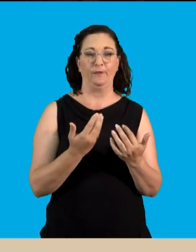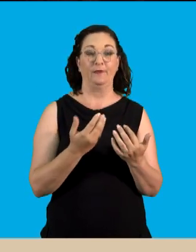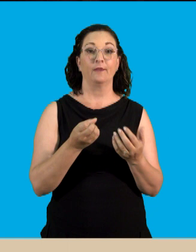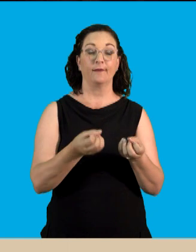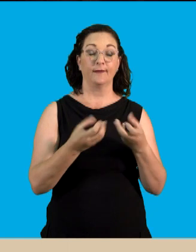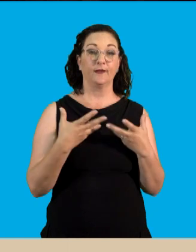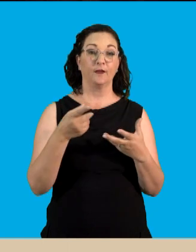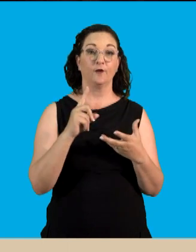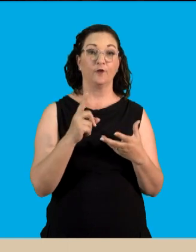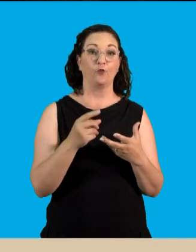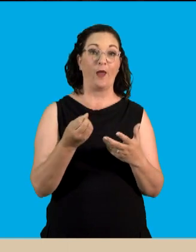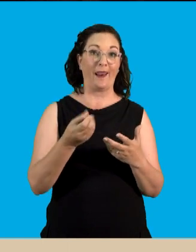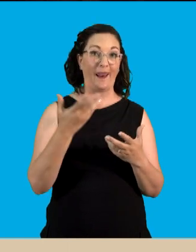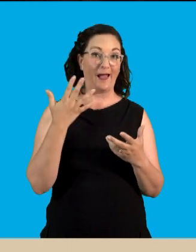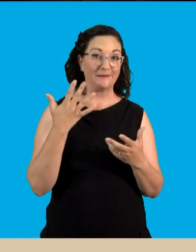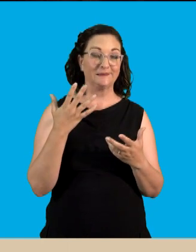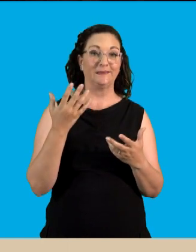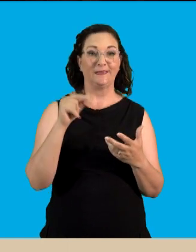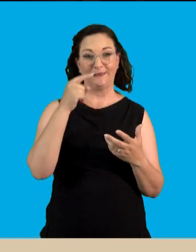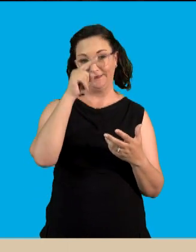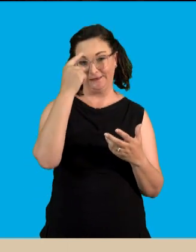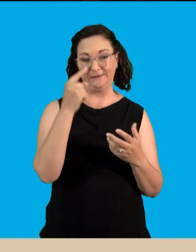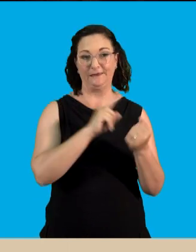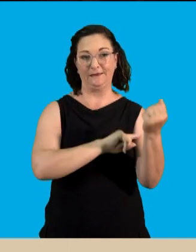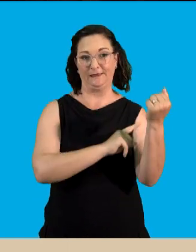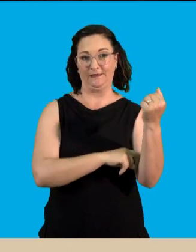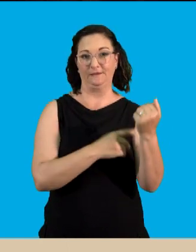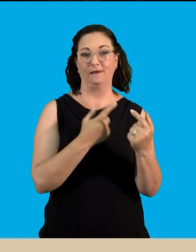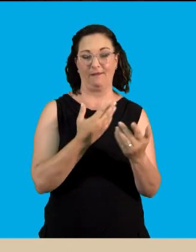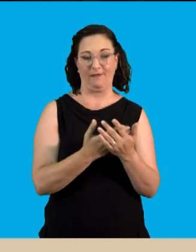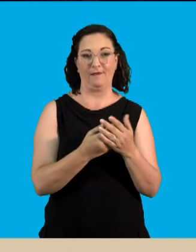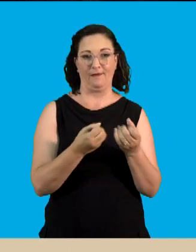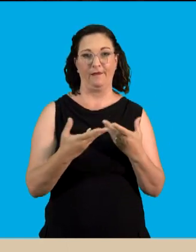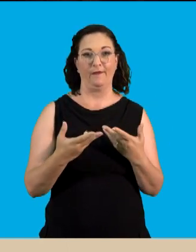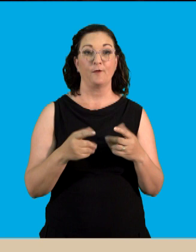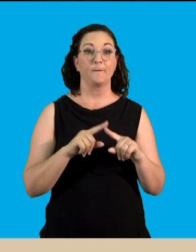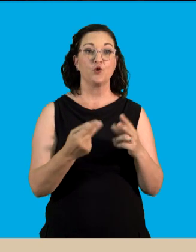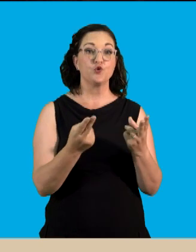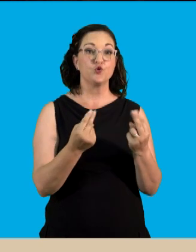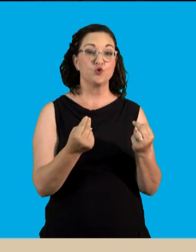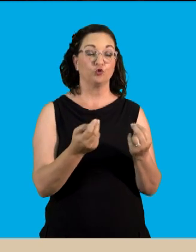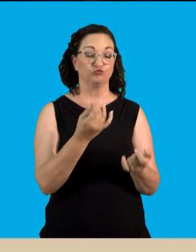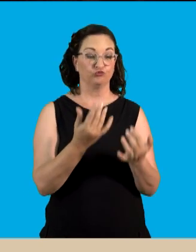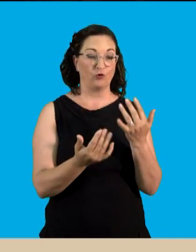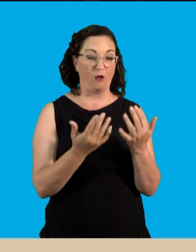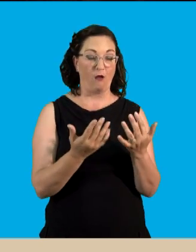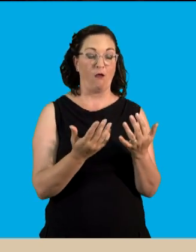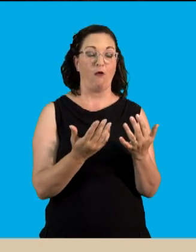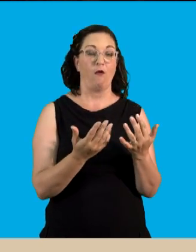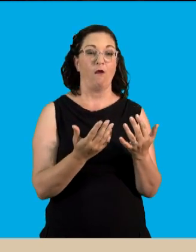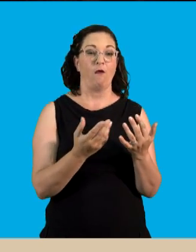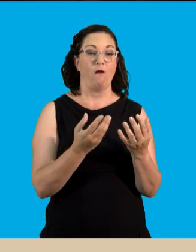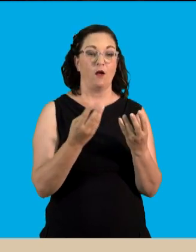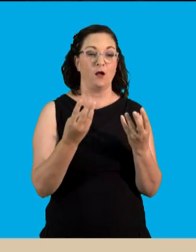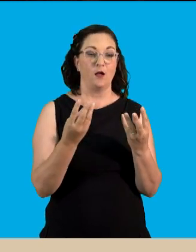to both light and heat energy. And a new star is born when the gas and the